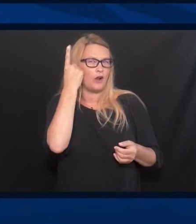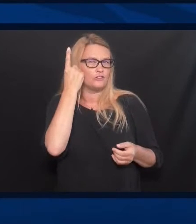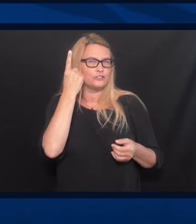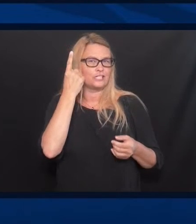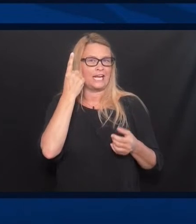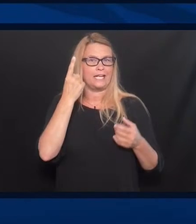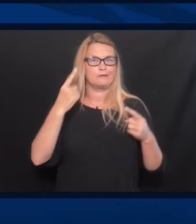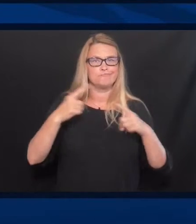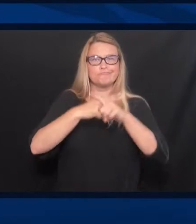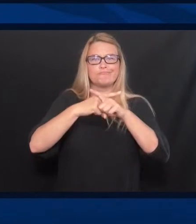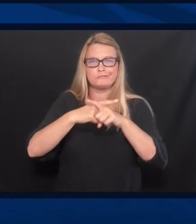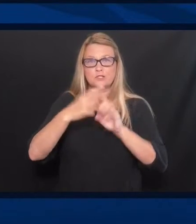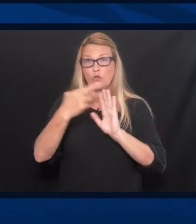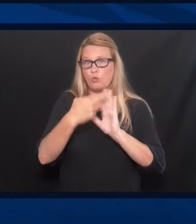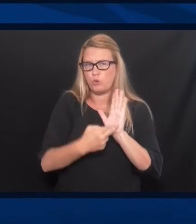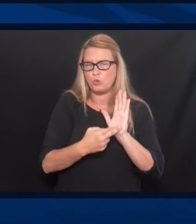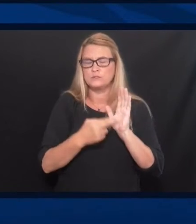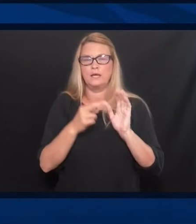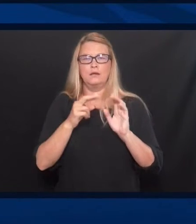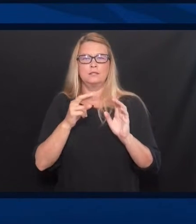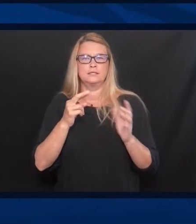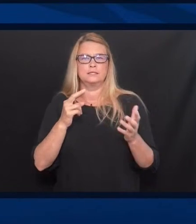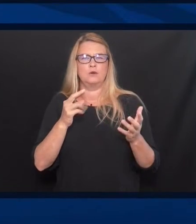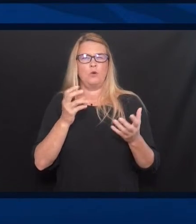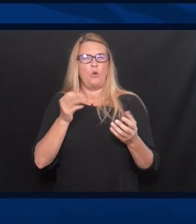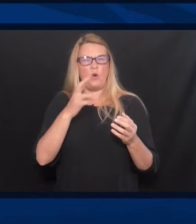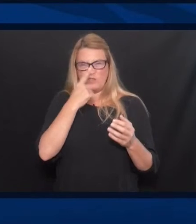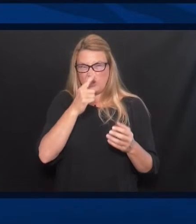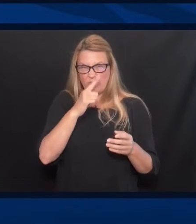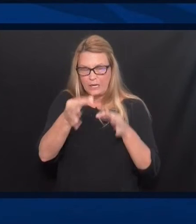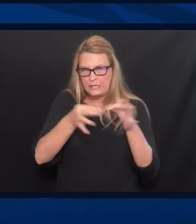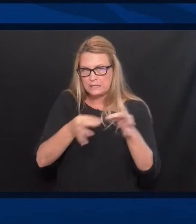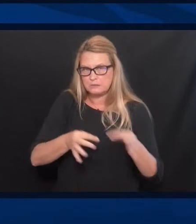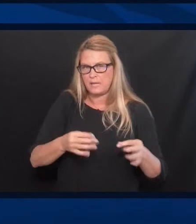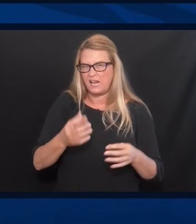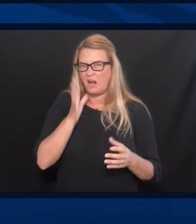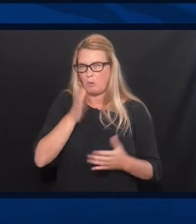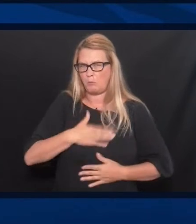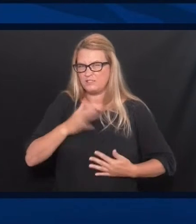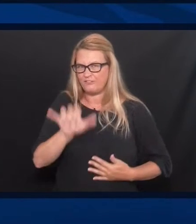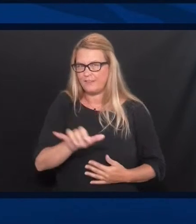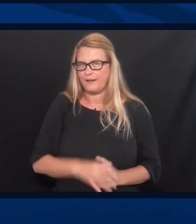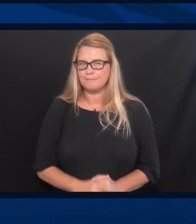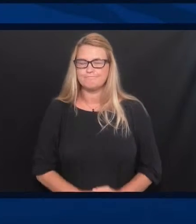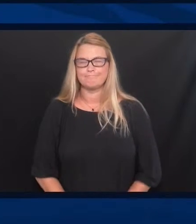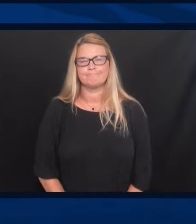of regulation surrounding it, or maybe if somebody could explain it to me, I would appreciate it. Thank you.